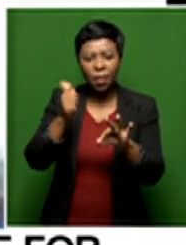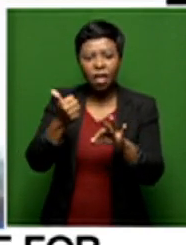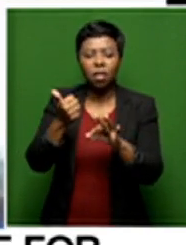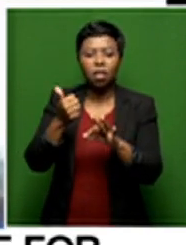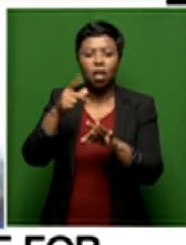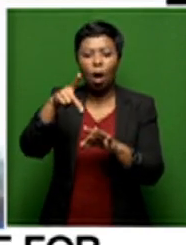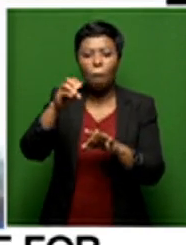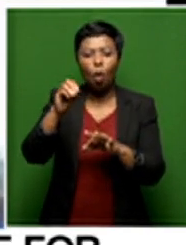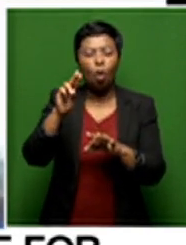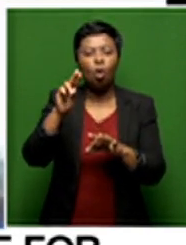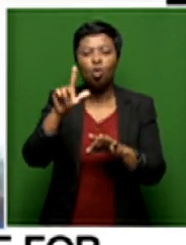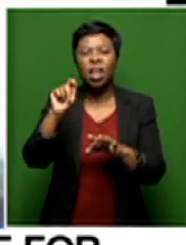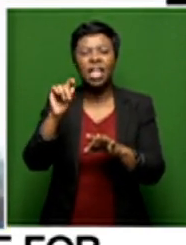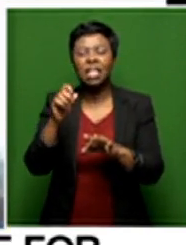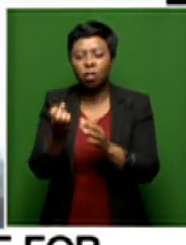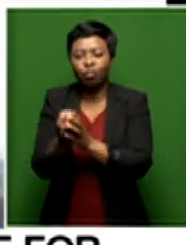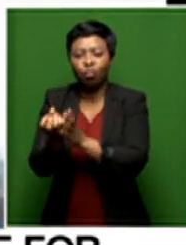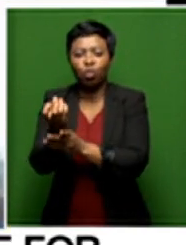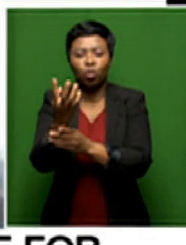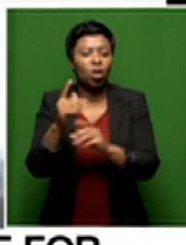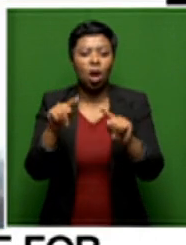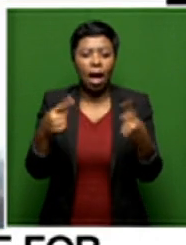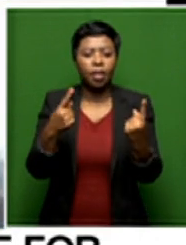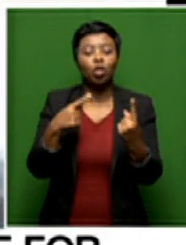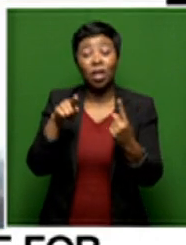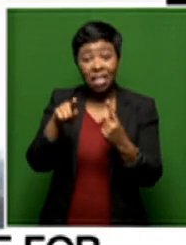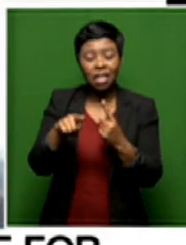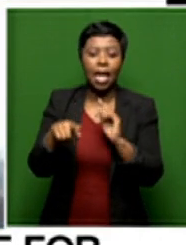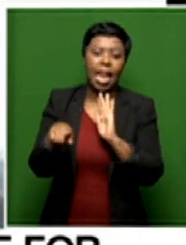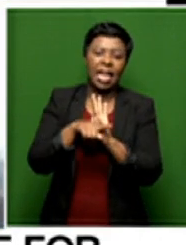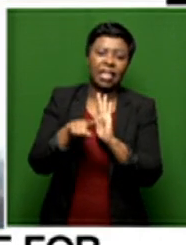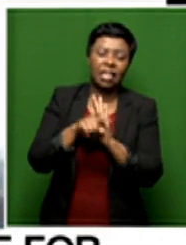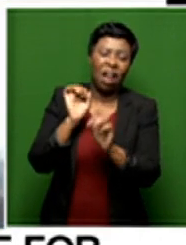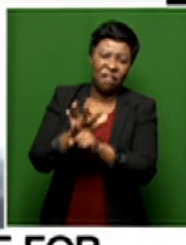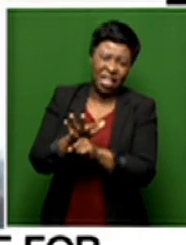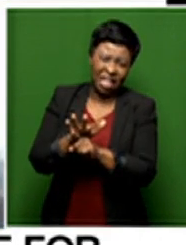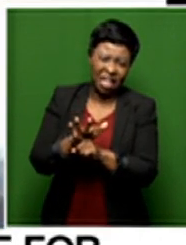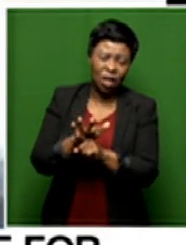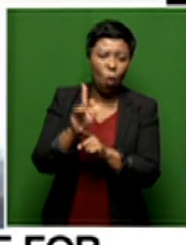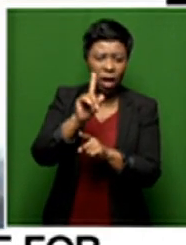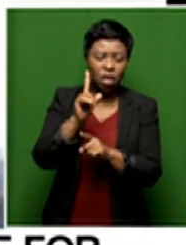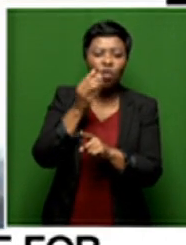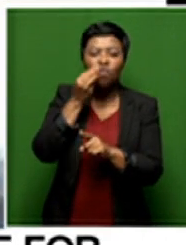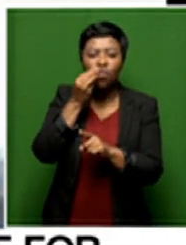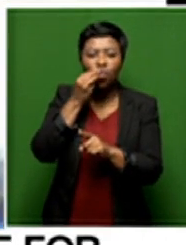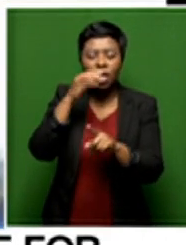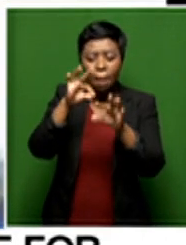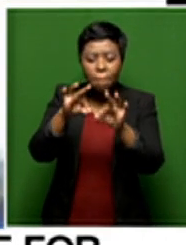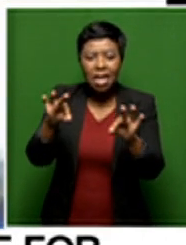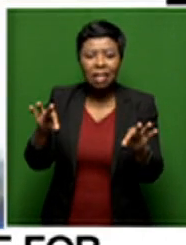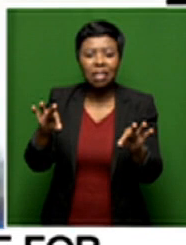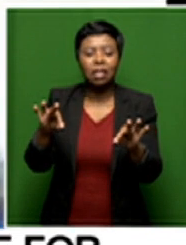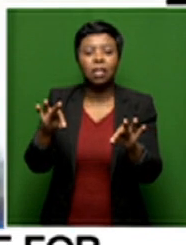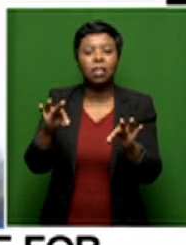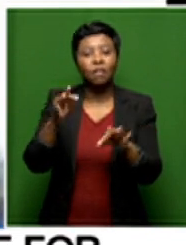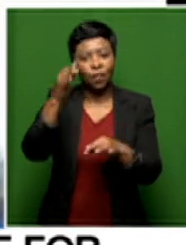many seeds. The population number is going to go down, and that negatively affects then the food plants that are available for those pollinators